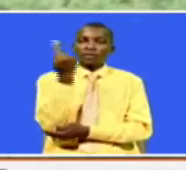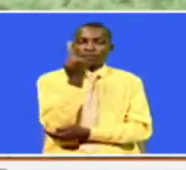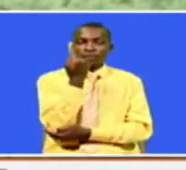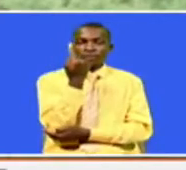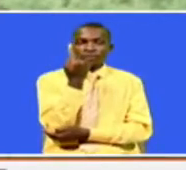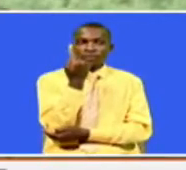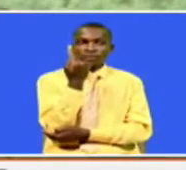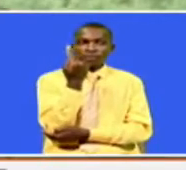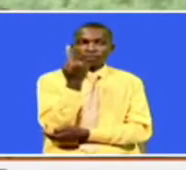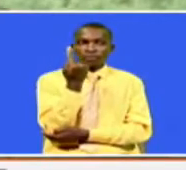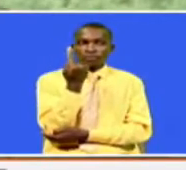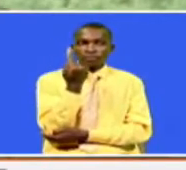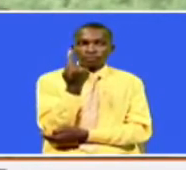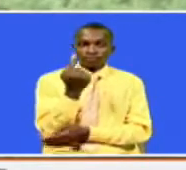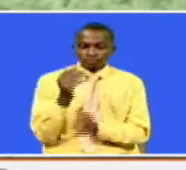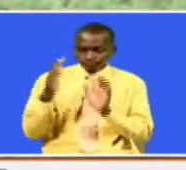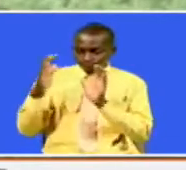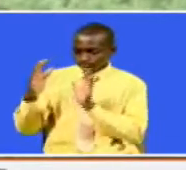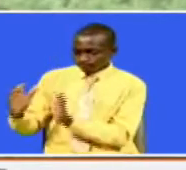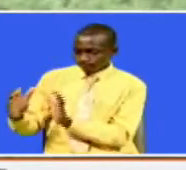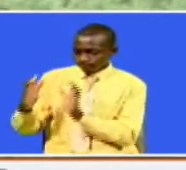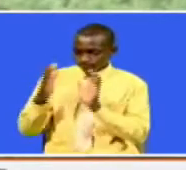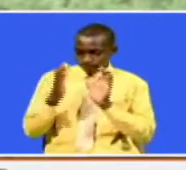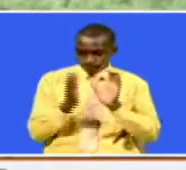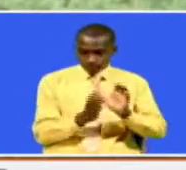kando kando ya mto.